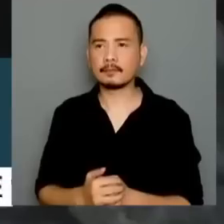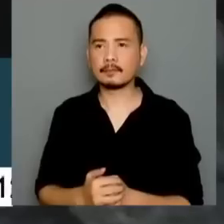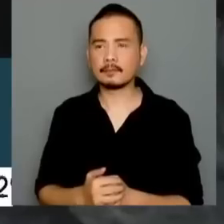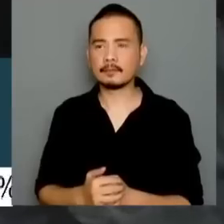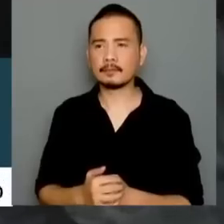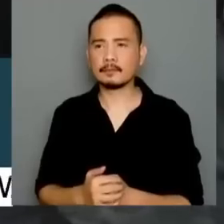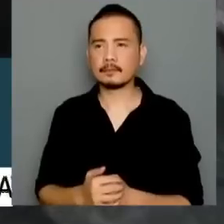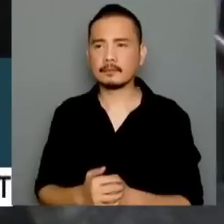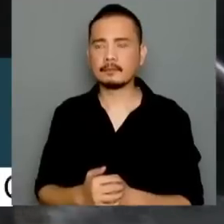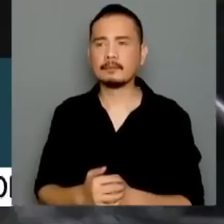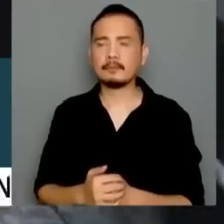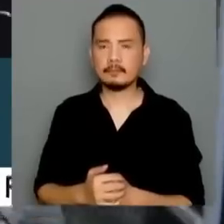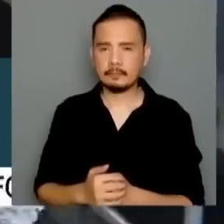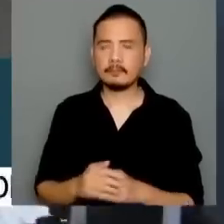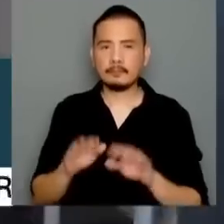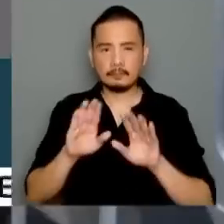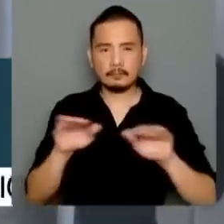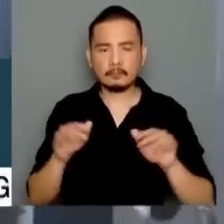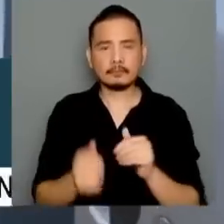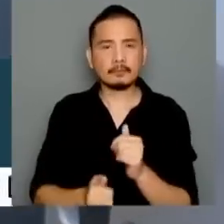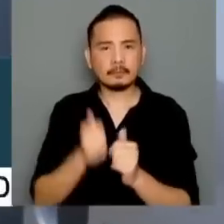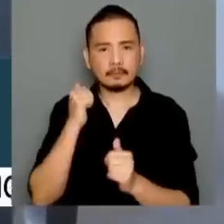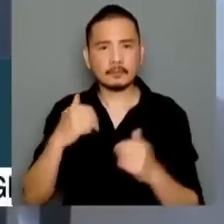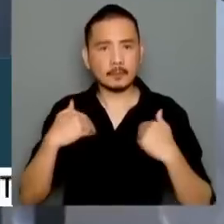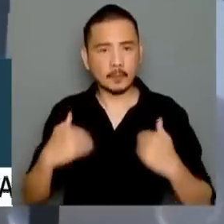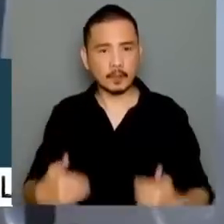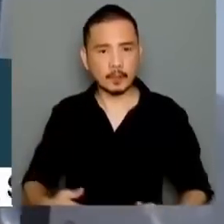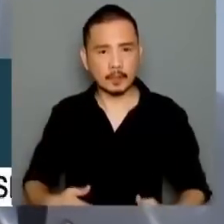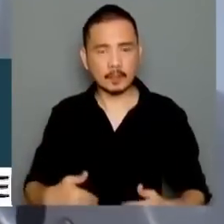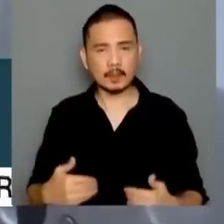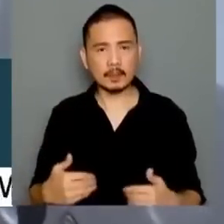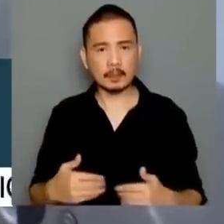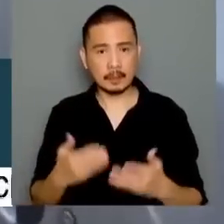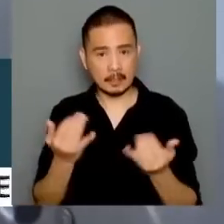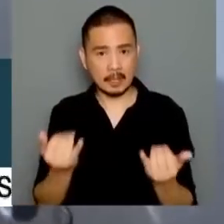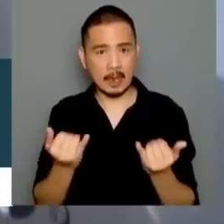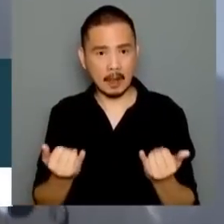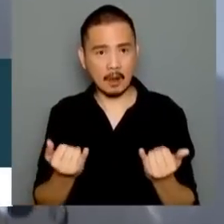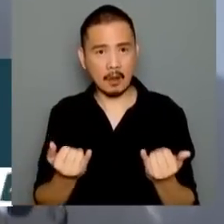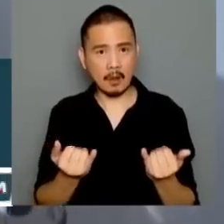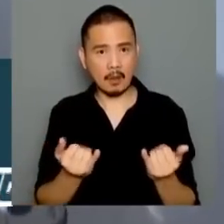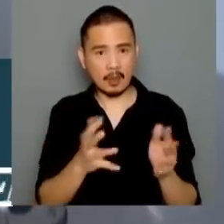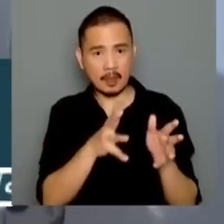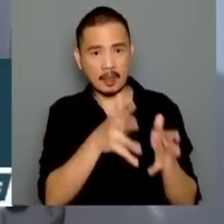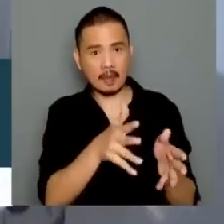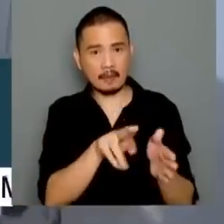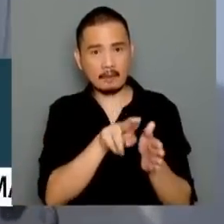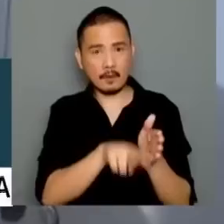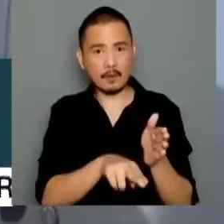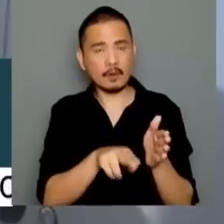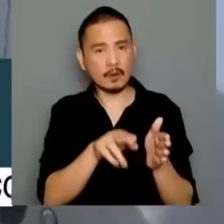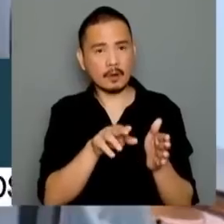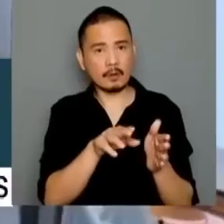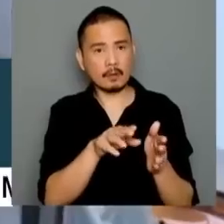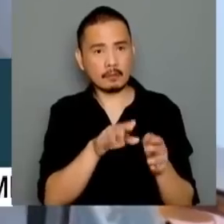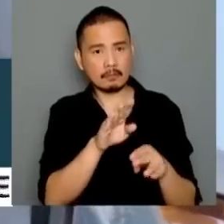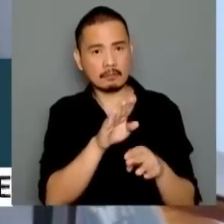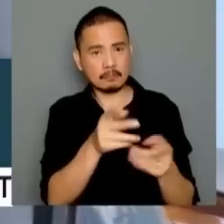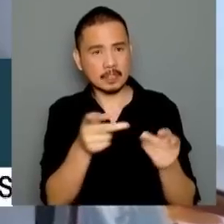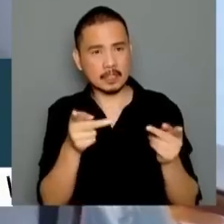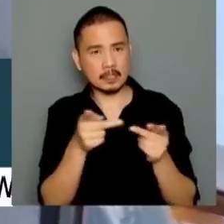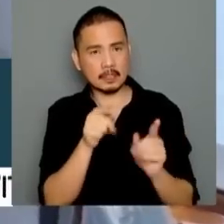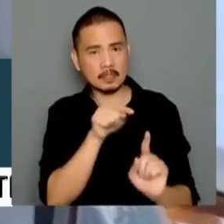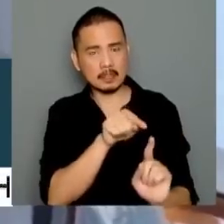Most of the cadavers at the Eastern Funeral Services right now were taken during the term